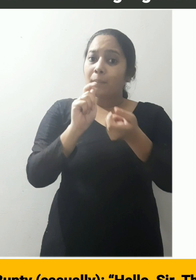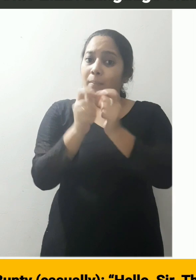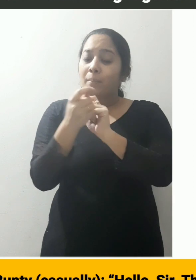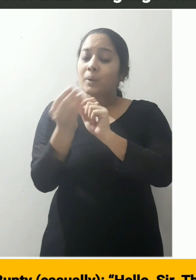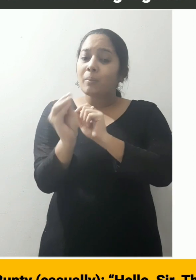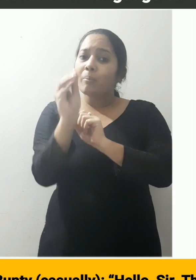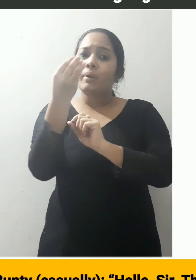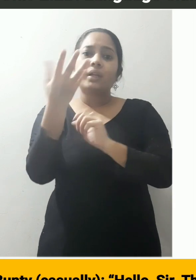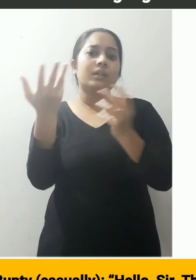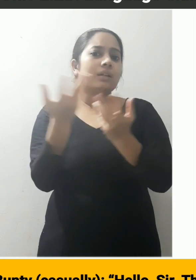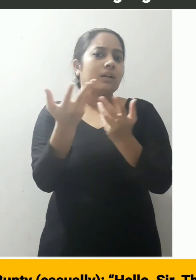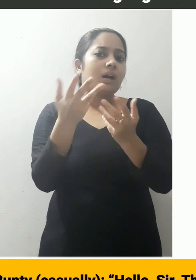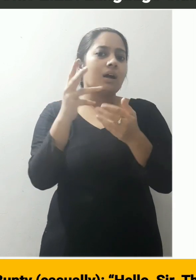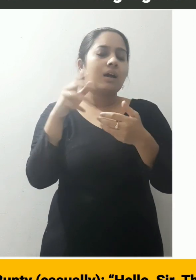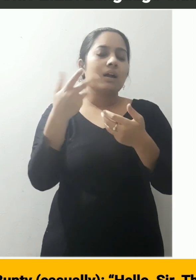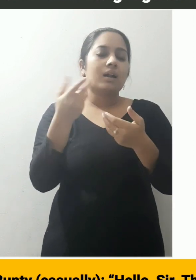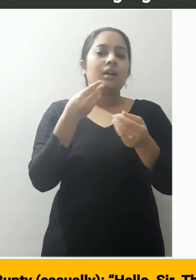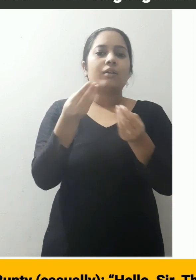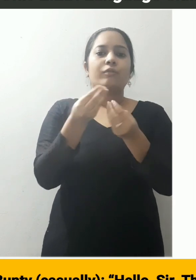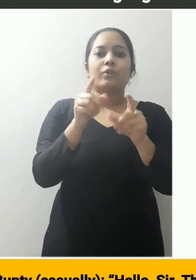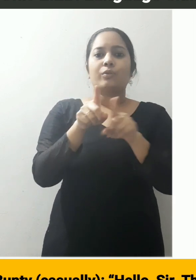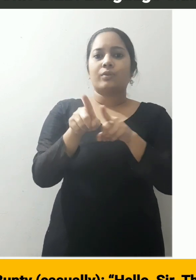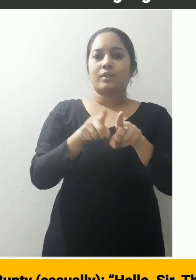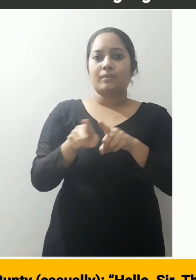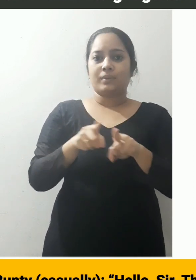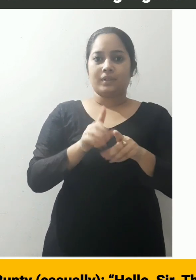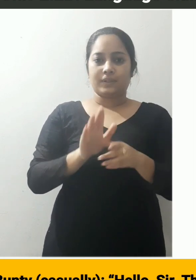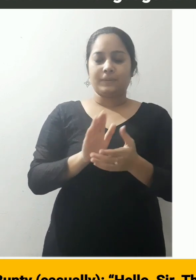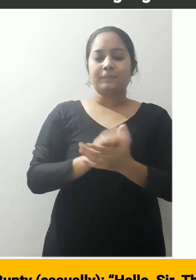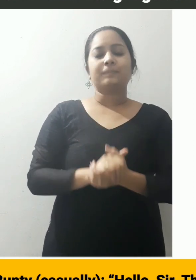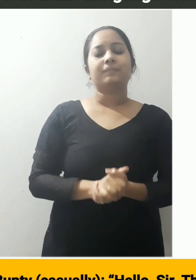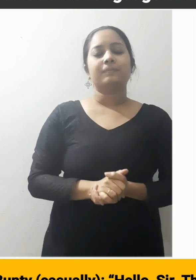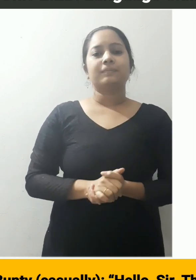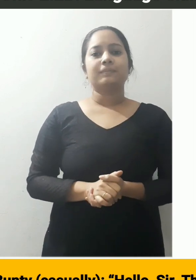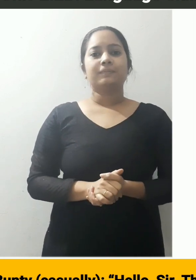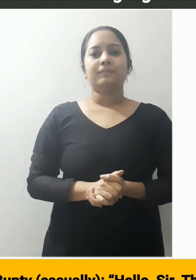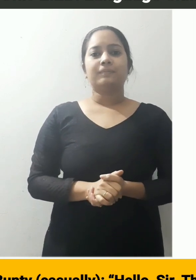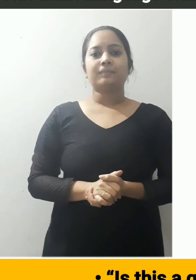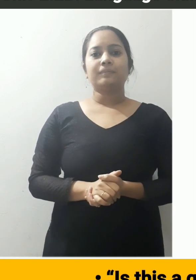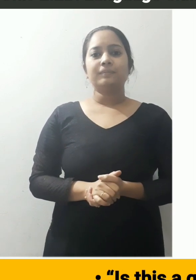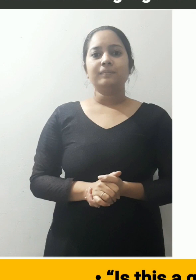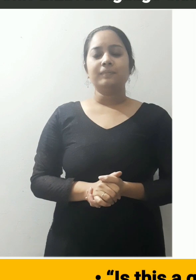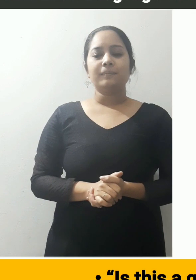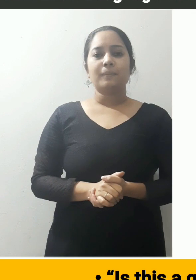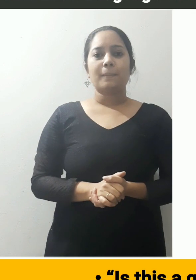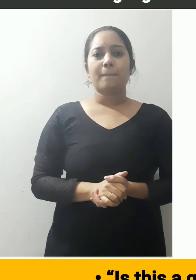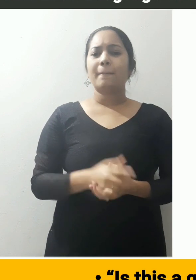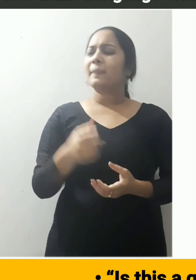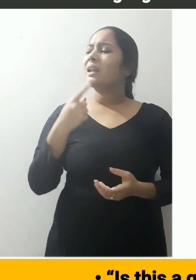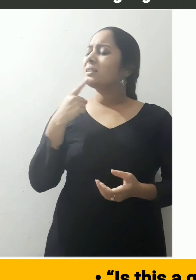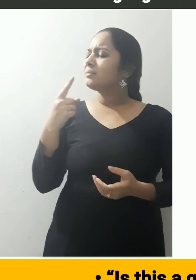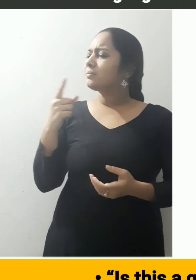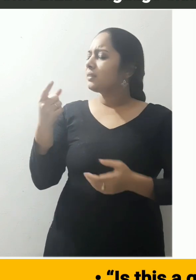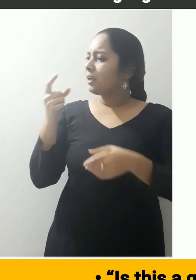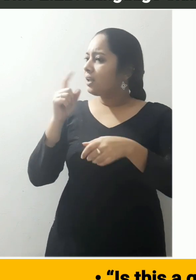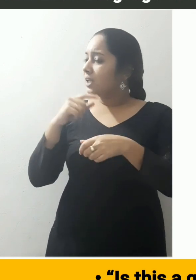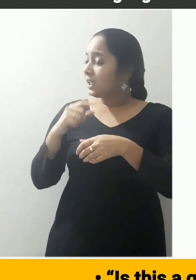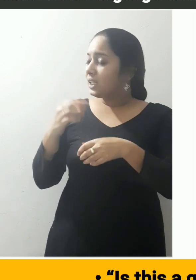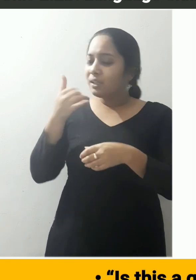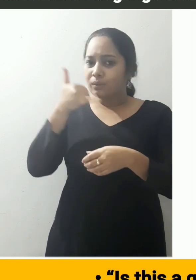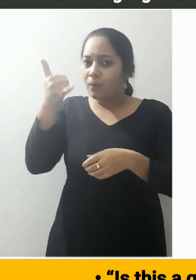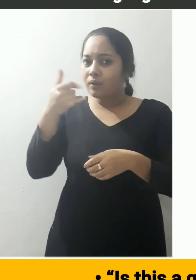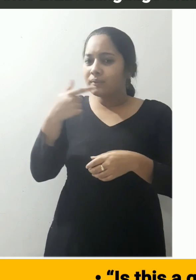instead? Here are a few options to lead the way. Is this a good time to